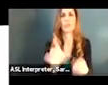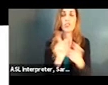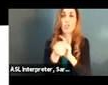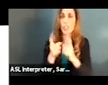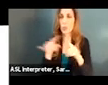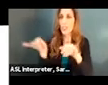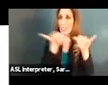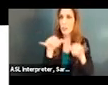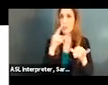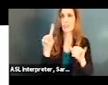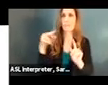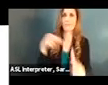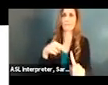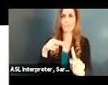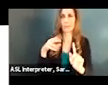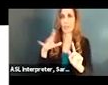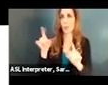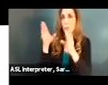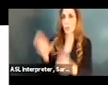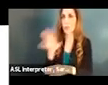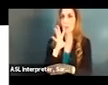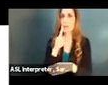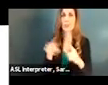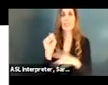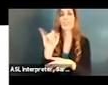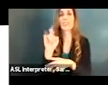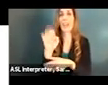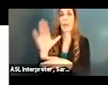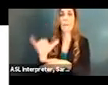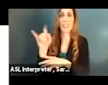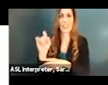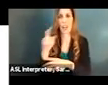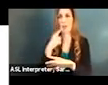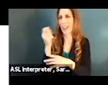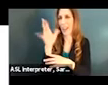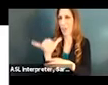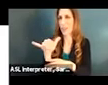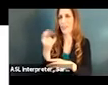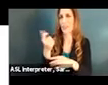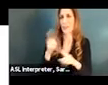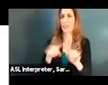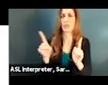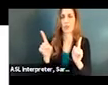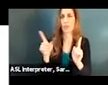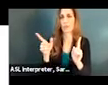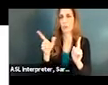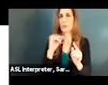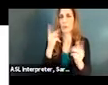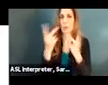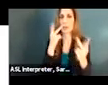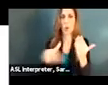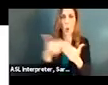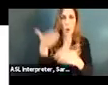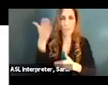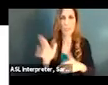and highlighting the person who's speaking, you can change it to side by side and do gallery. That way you're going to be able to view all of the